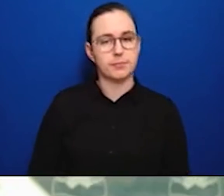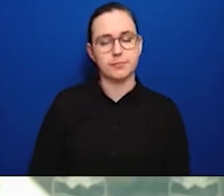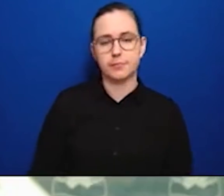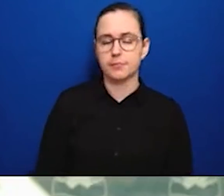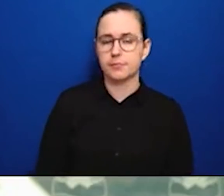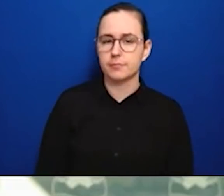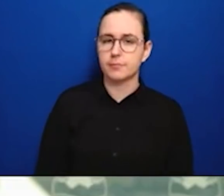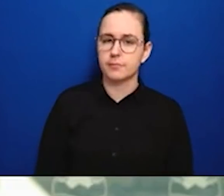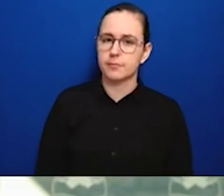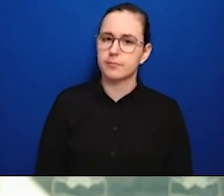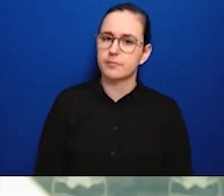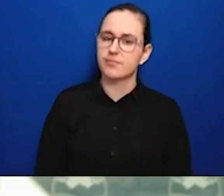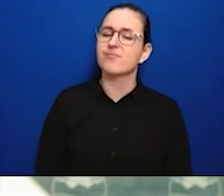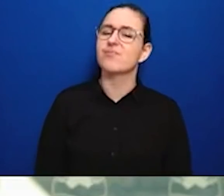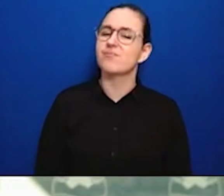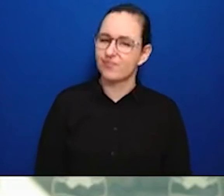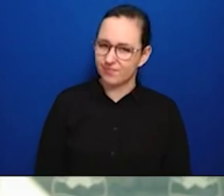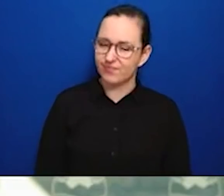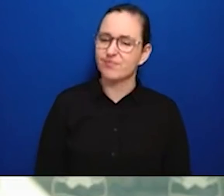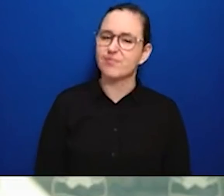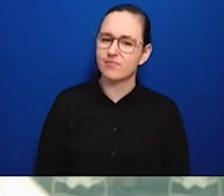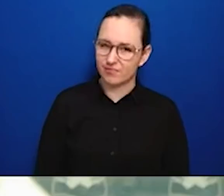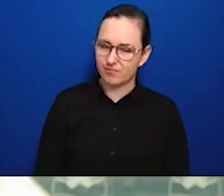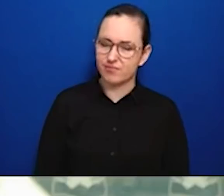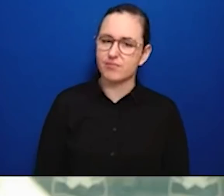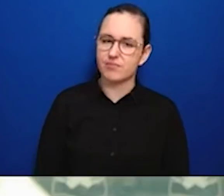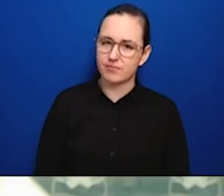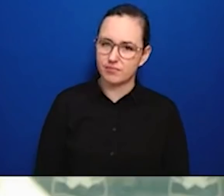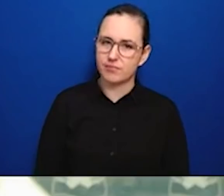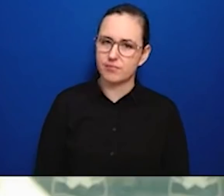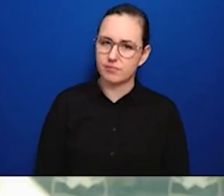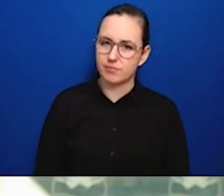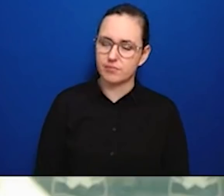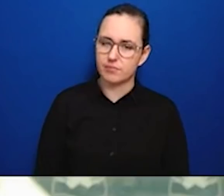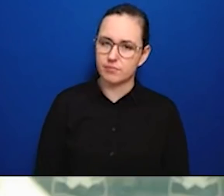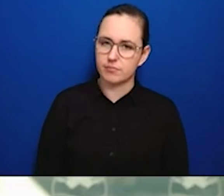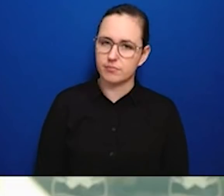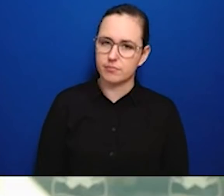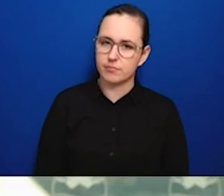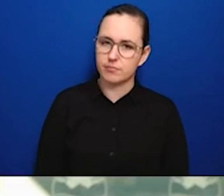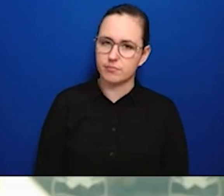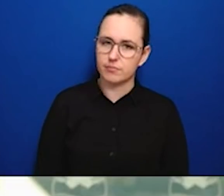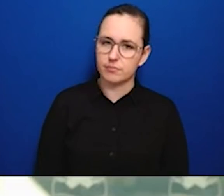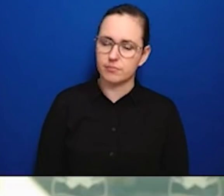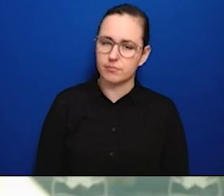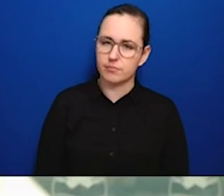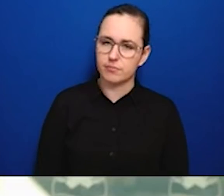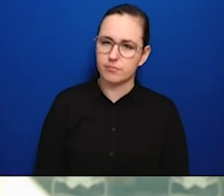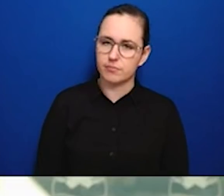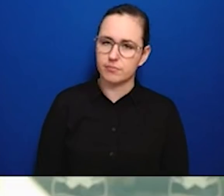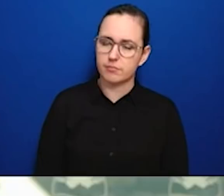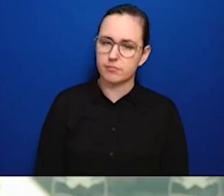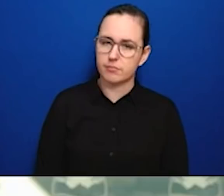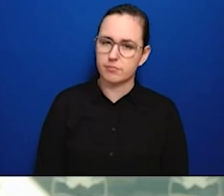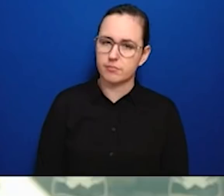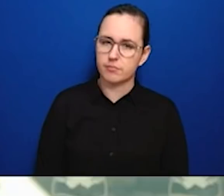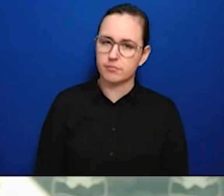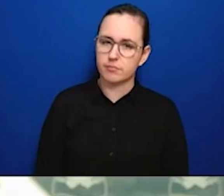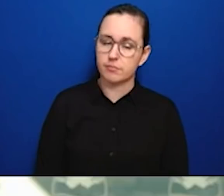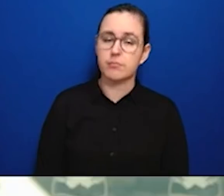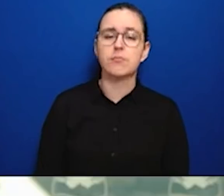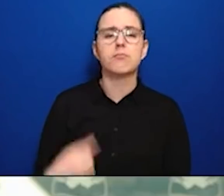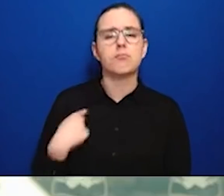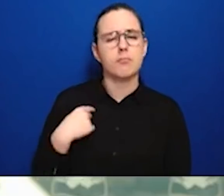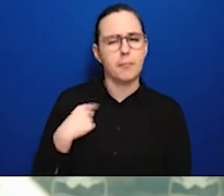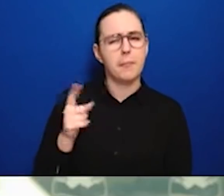Thanks, ministers. I'm just curious as to whether Omicron is affecting your staffing